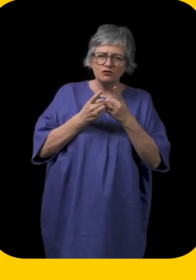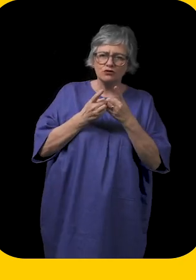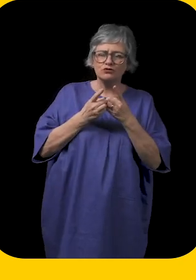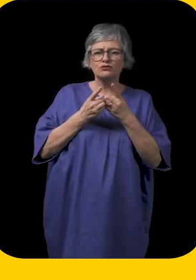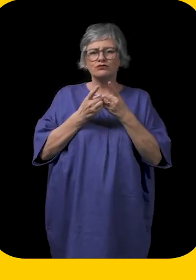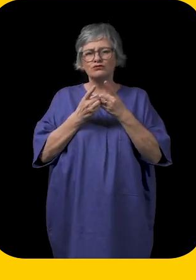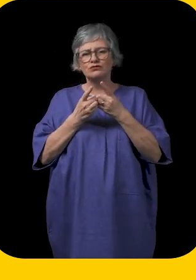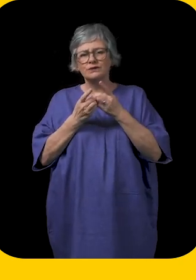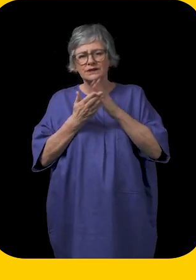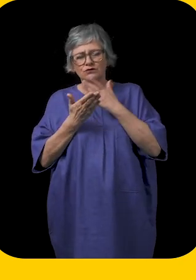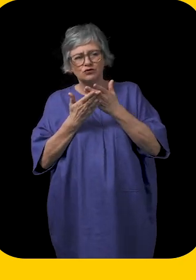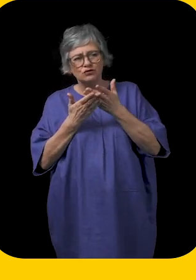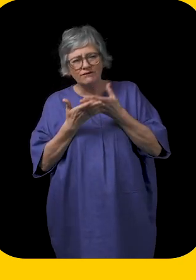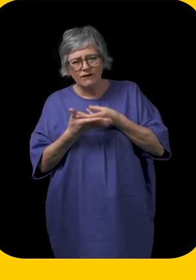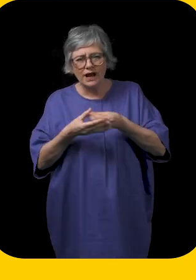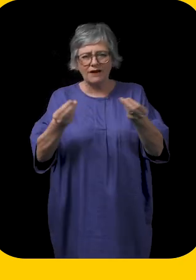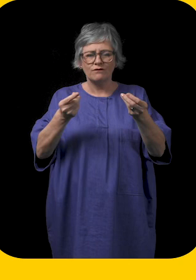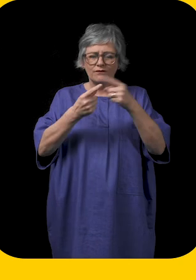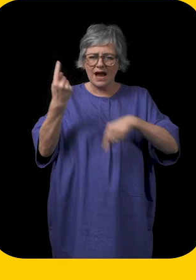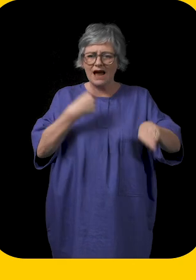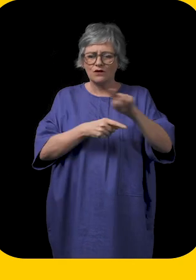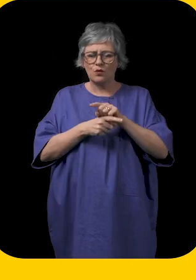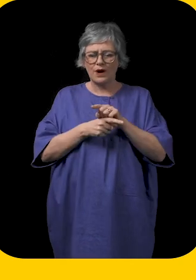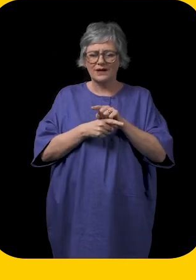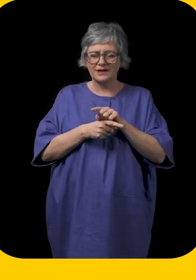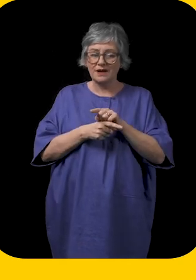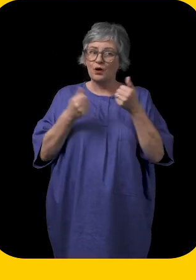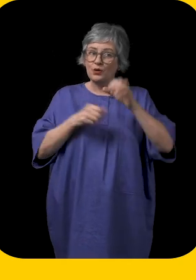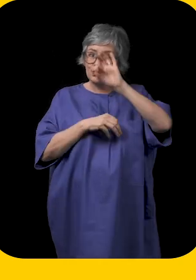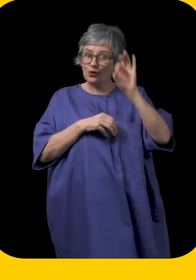you and then sharing it with everyone? Nadine?